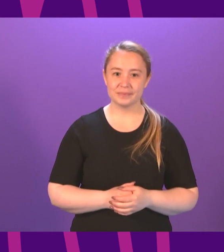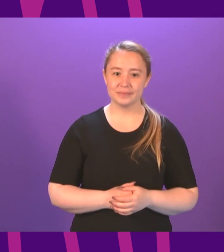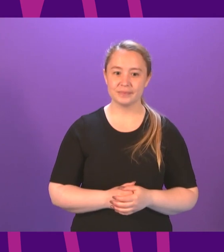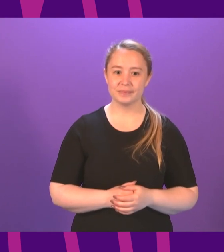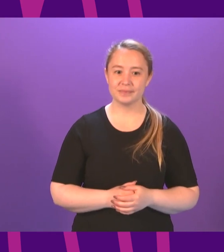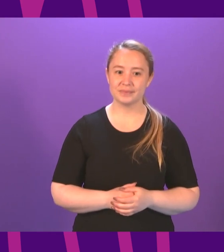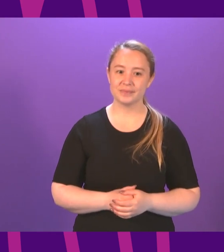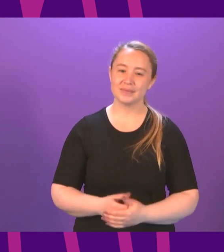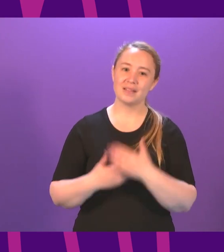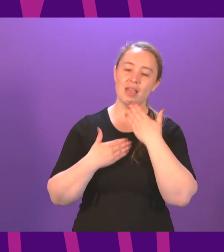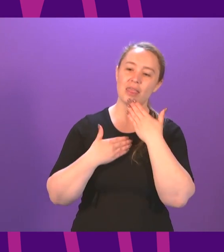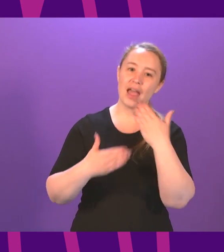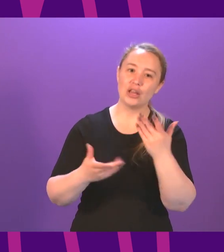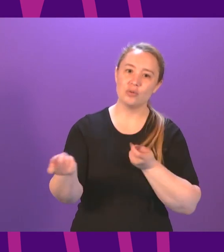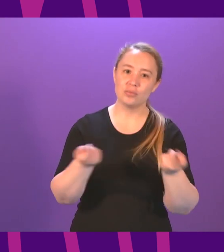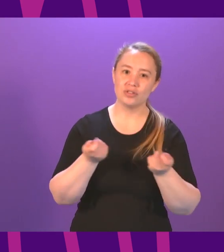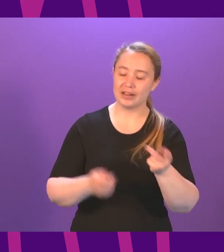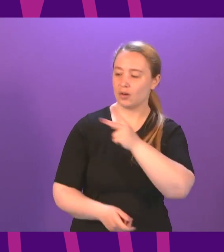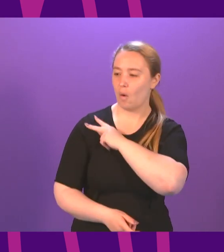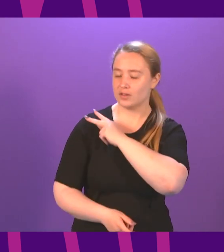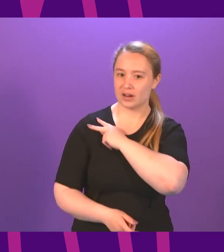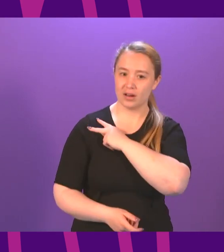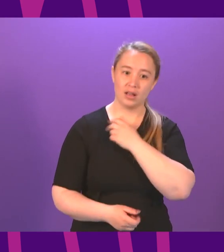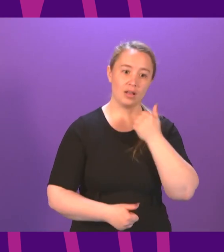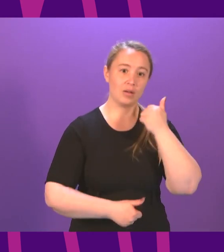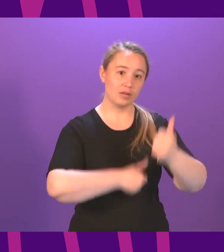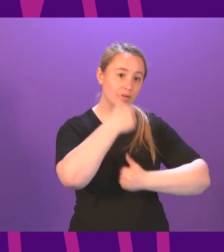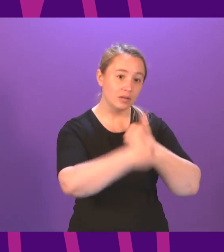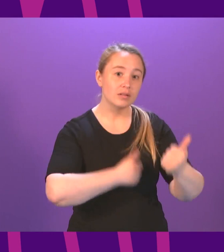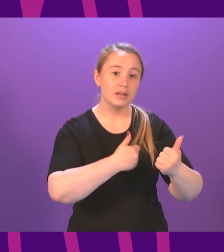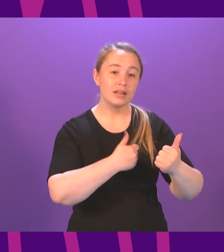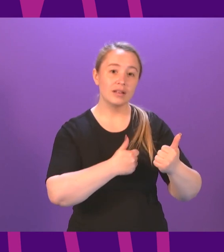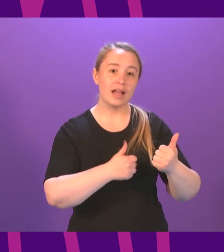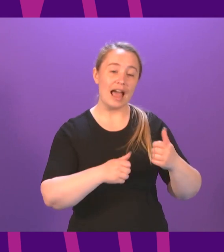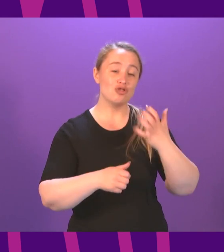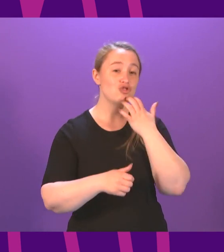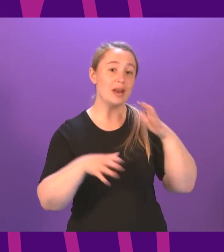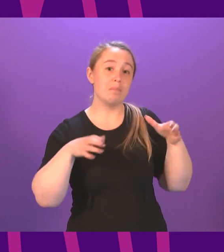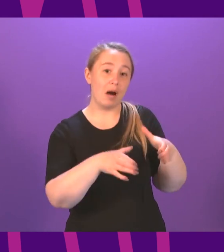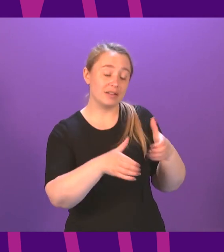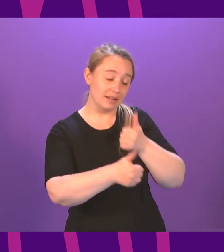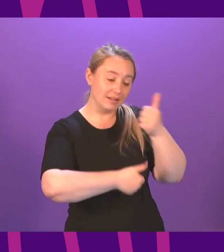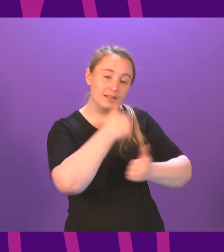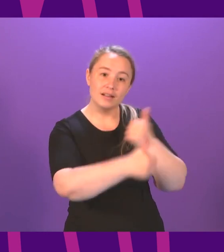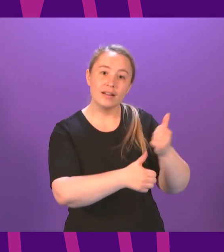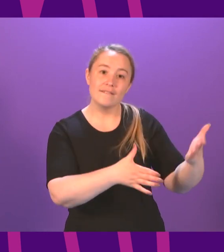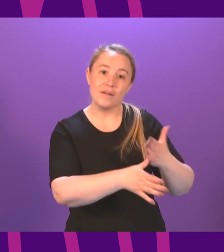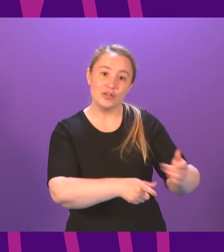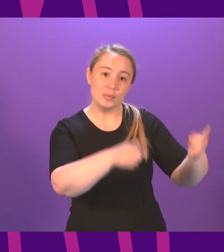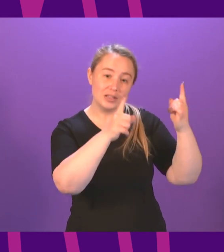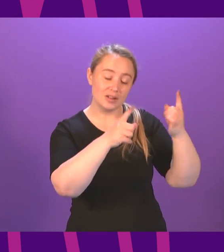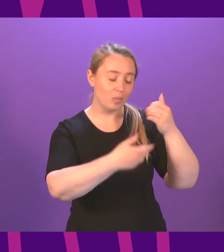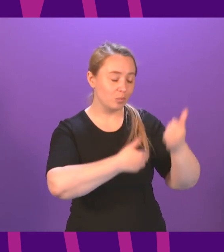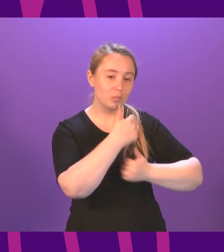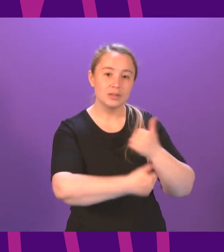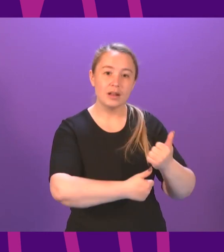Thank you, Presiding Officer. I offer my congratulations and those of the Scottish Green Party to Nicola Sturgeon on her re-election as First Minister. It is